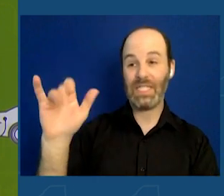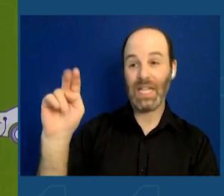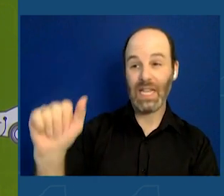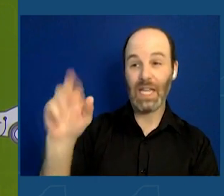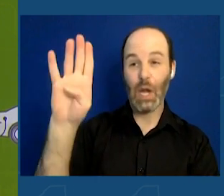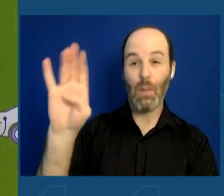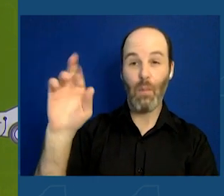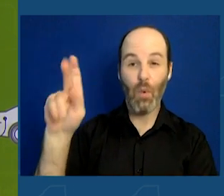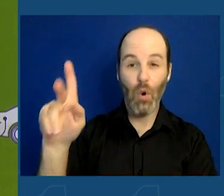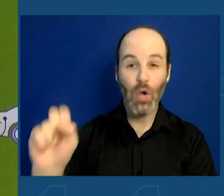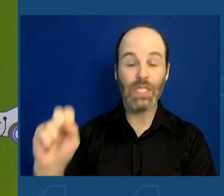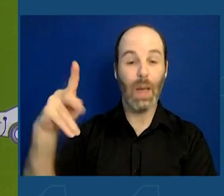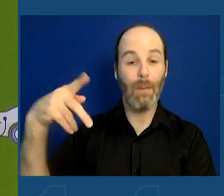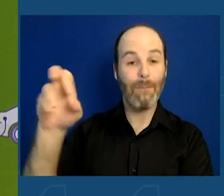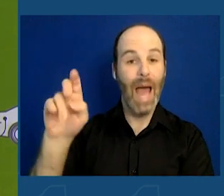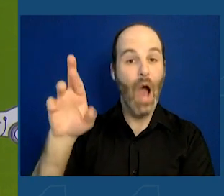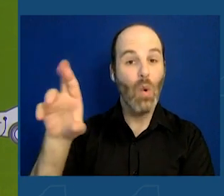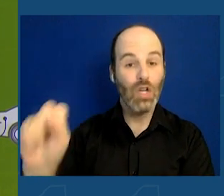joined us.